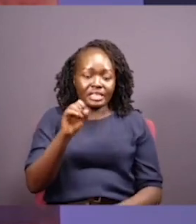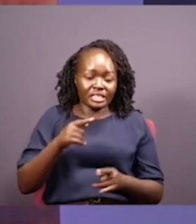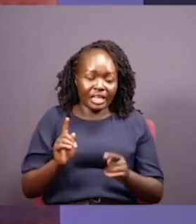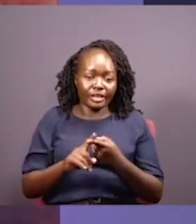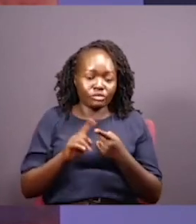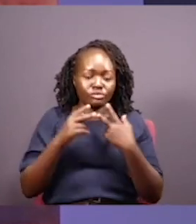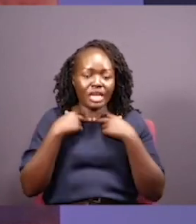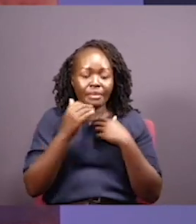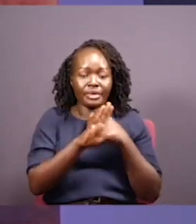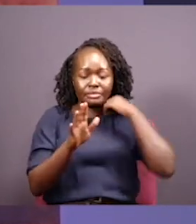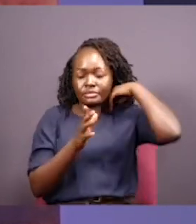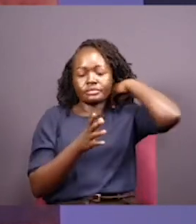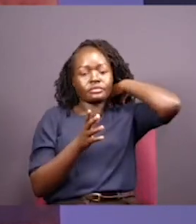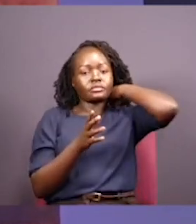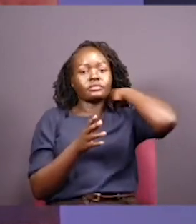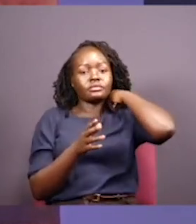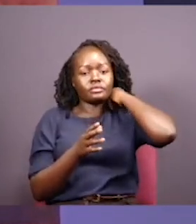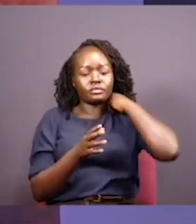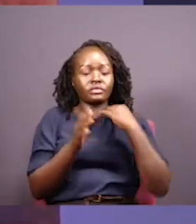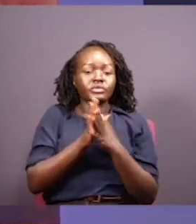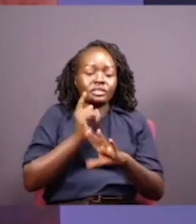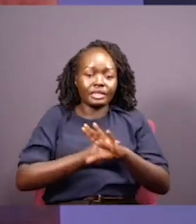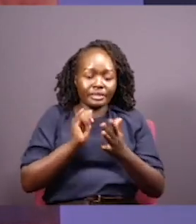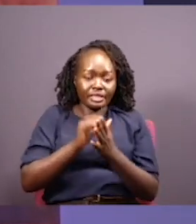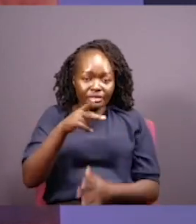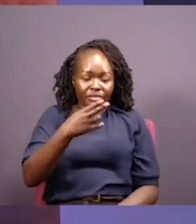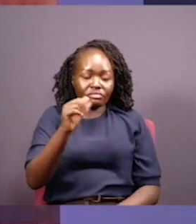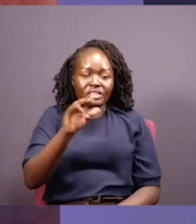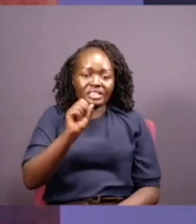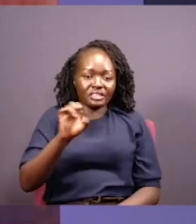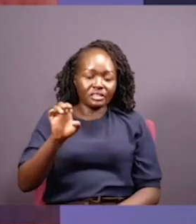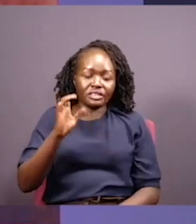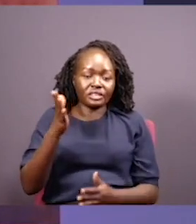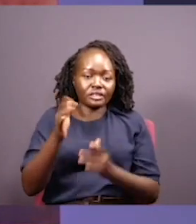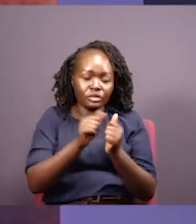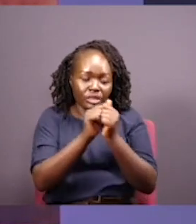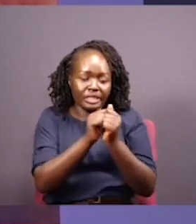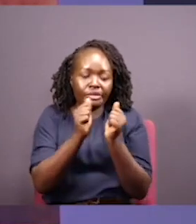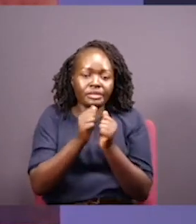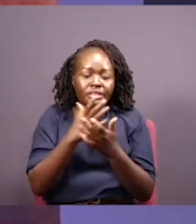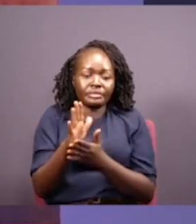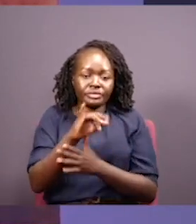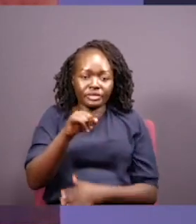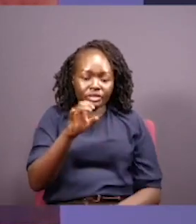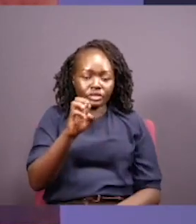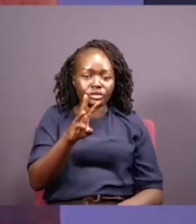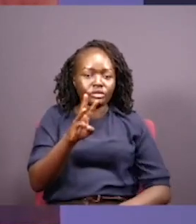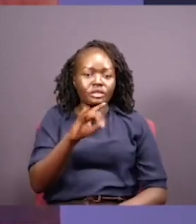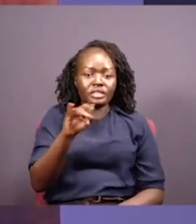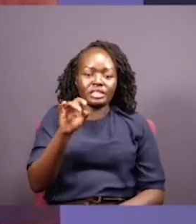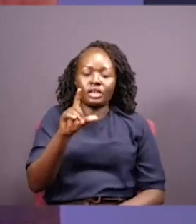at that point, the Pharisees were there together with some Jewish zealots. Zealots are those